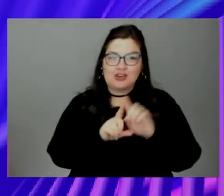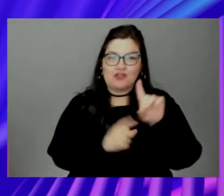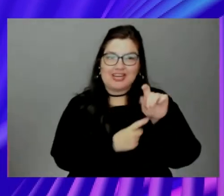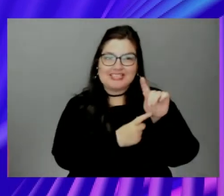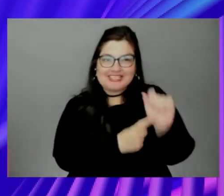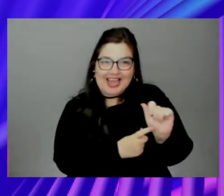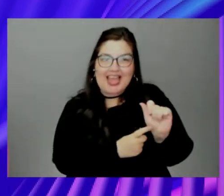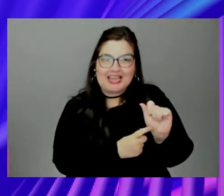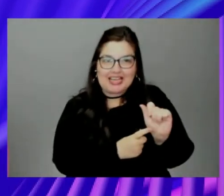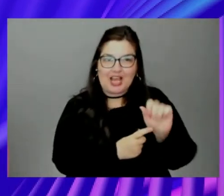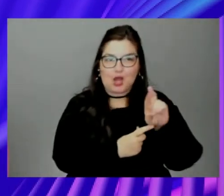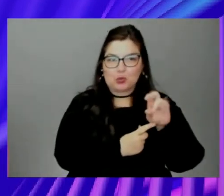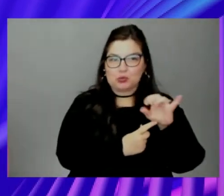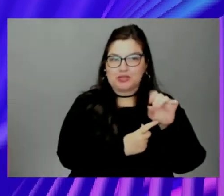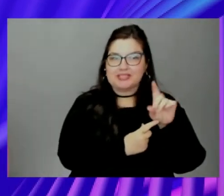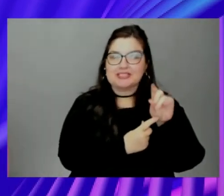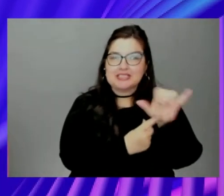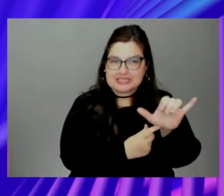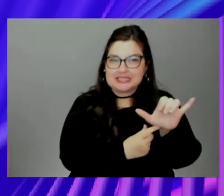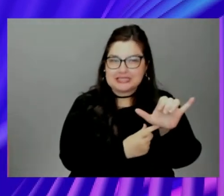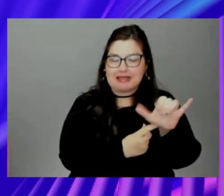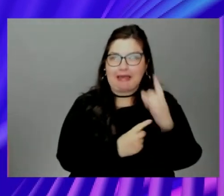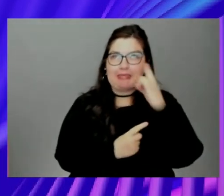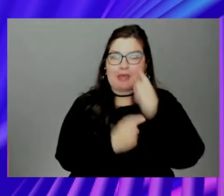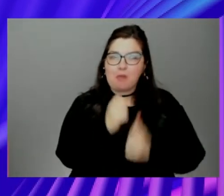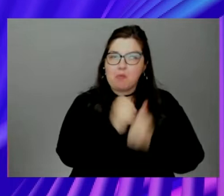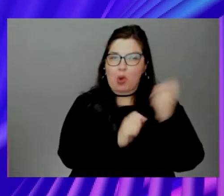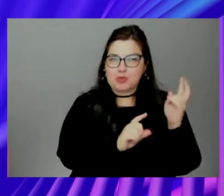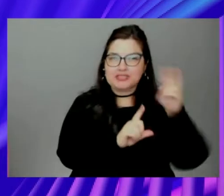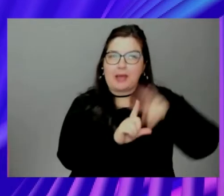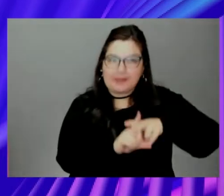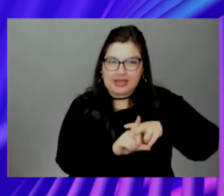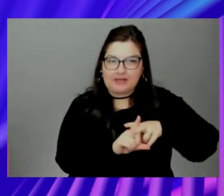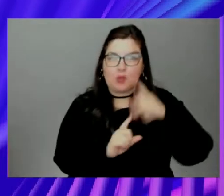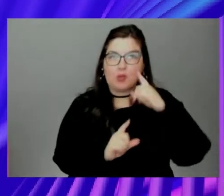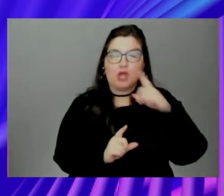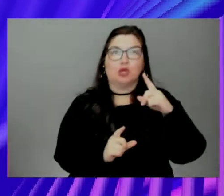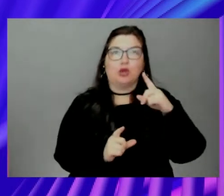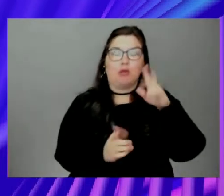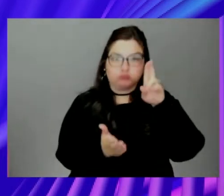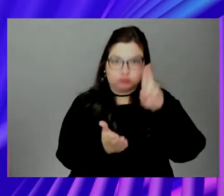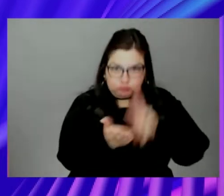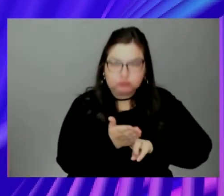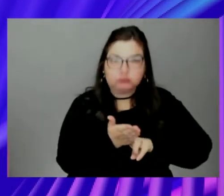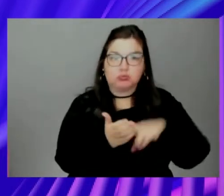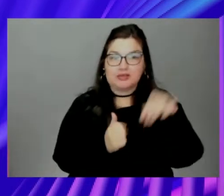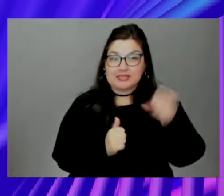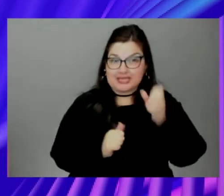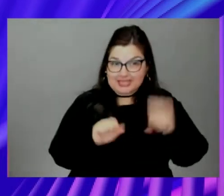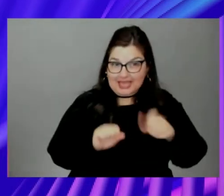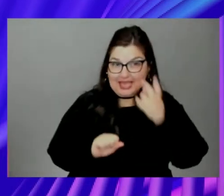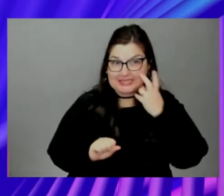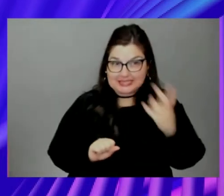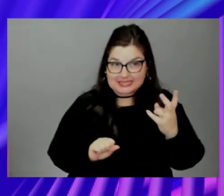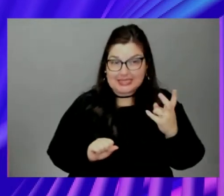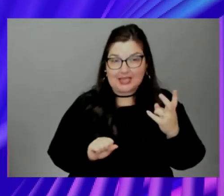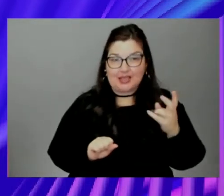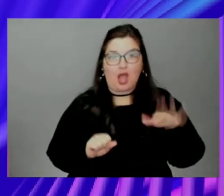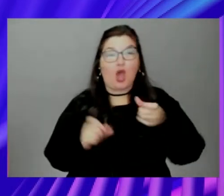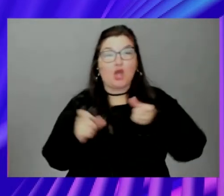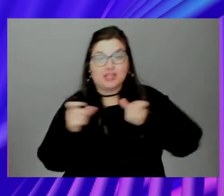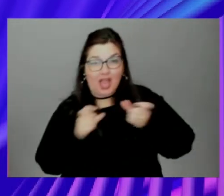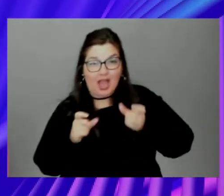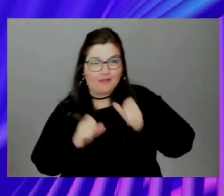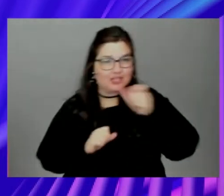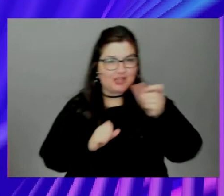that is most applicable. And this is where you're opting in, right? So in my case, if you can see my screen here, Got it. I've got governed, not governed. governed versus not